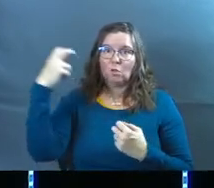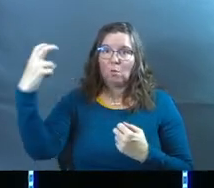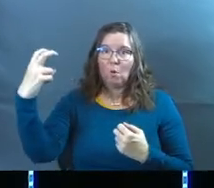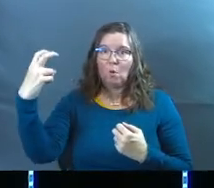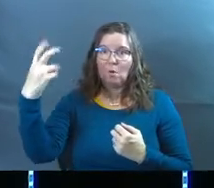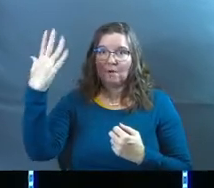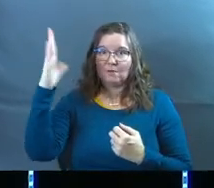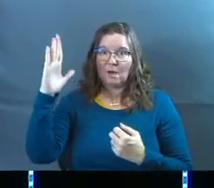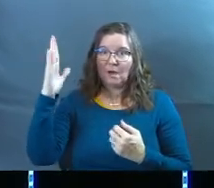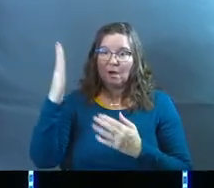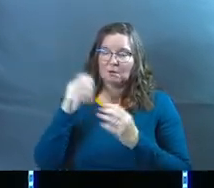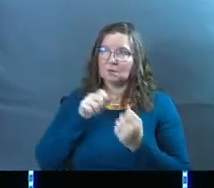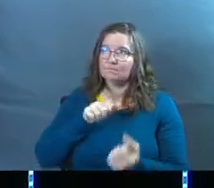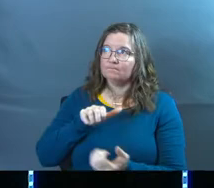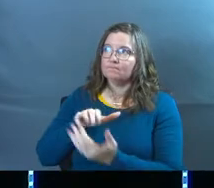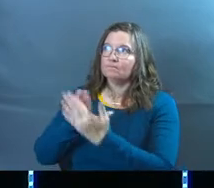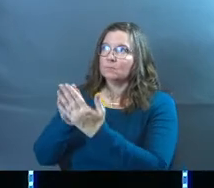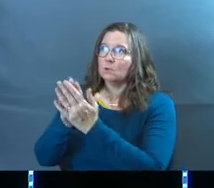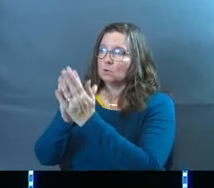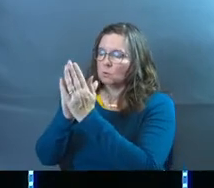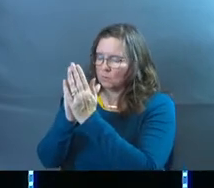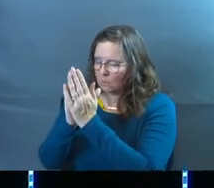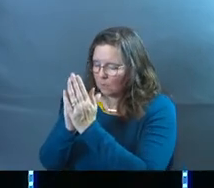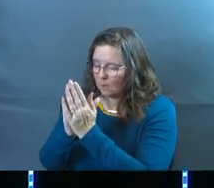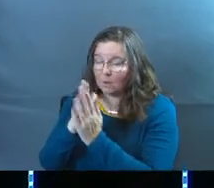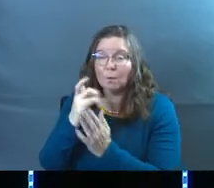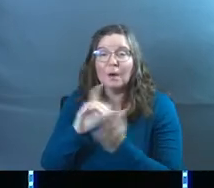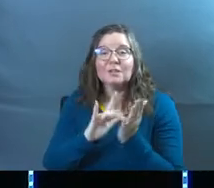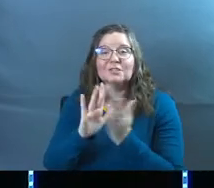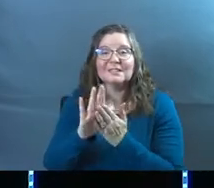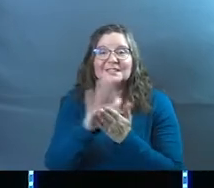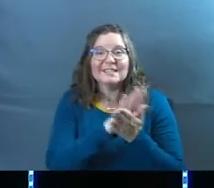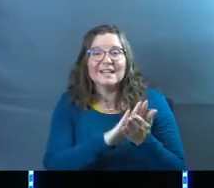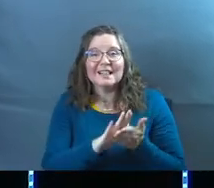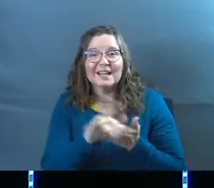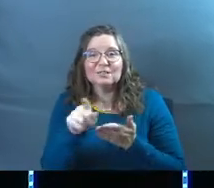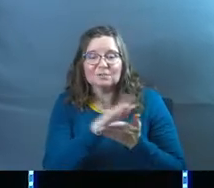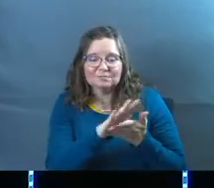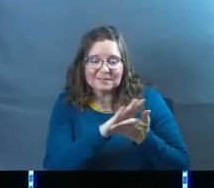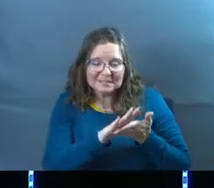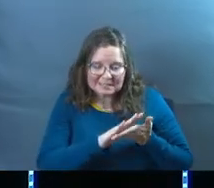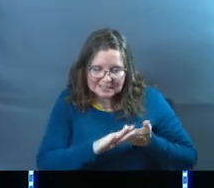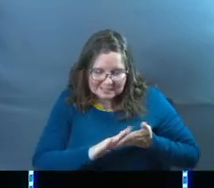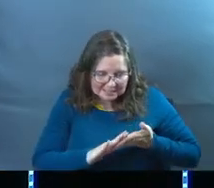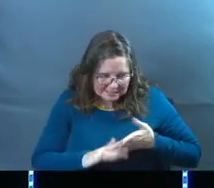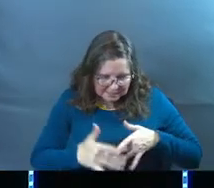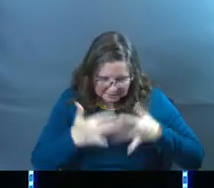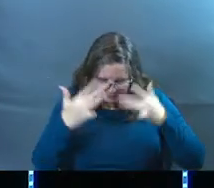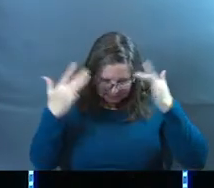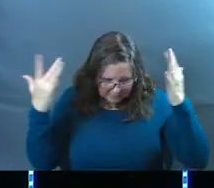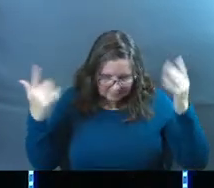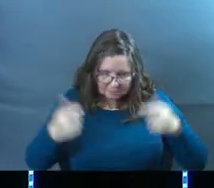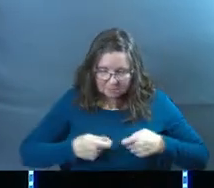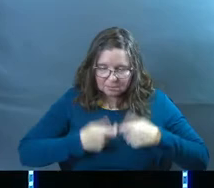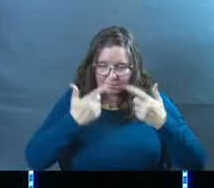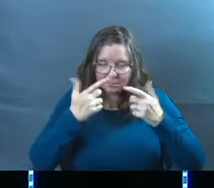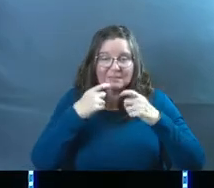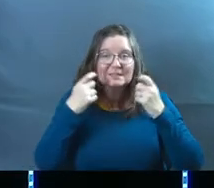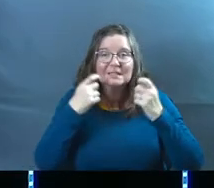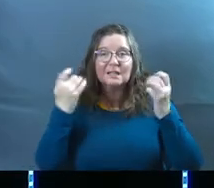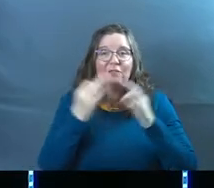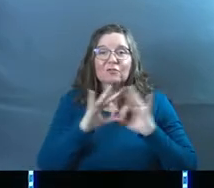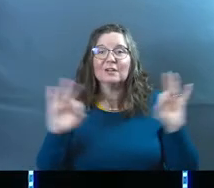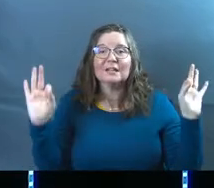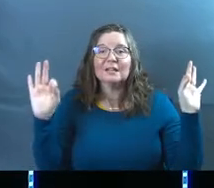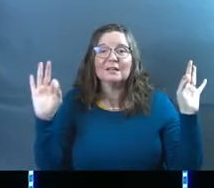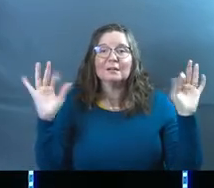to pray. And the reason you come boldly is because Jesus has cleansed you 100%, and you're free in that. You